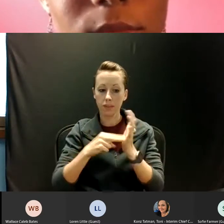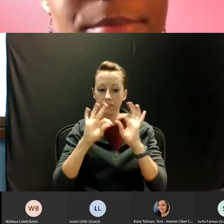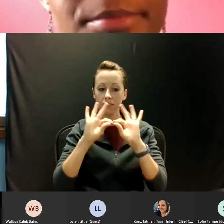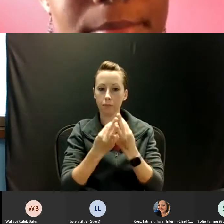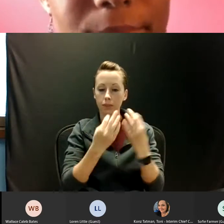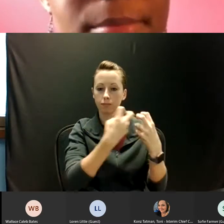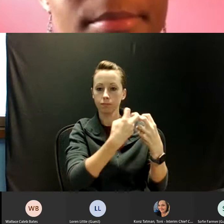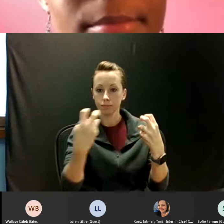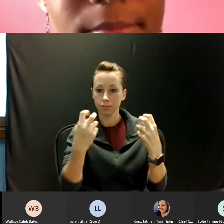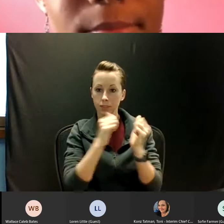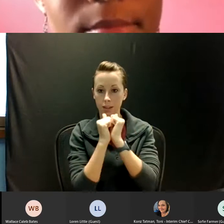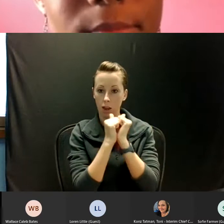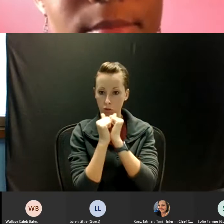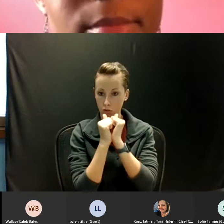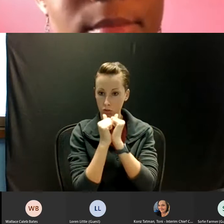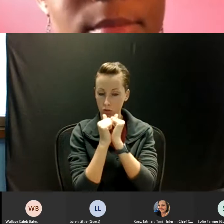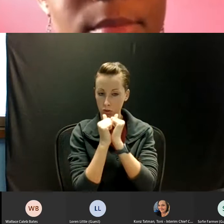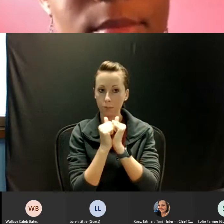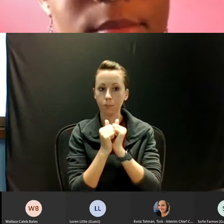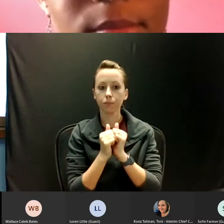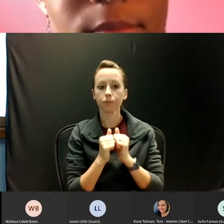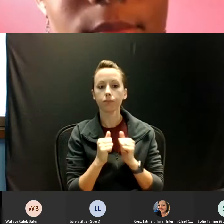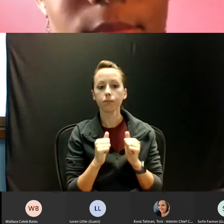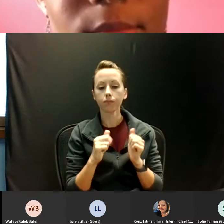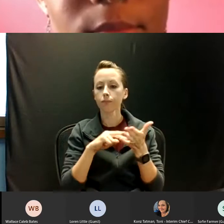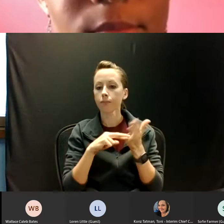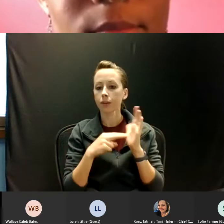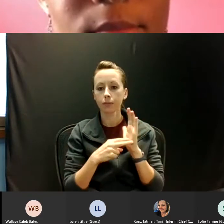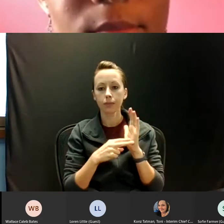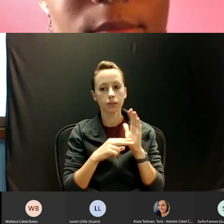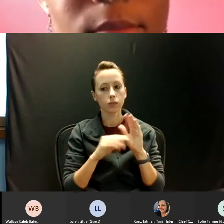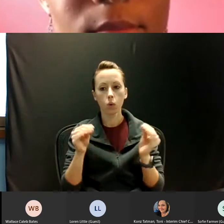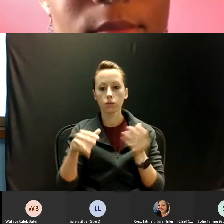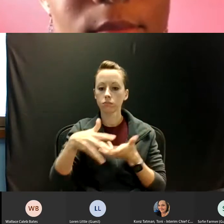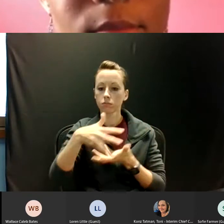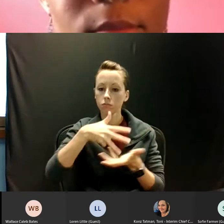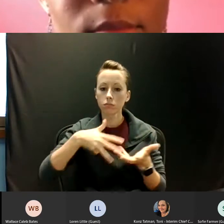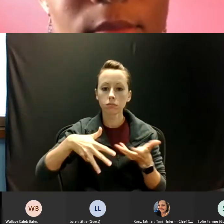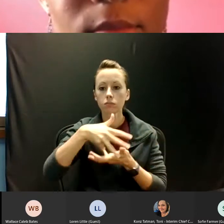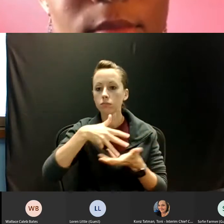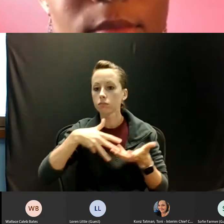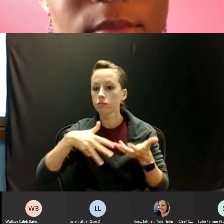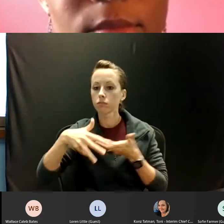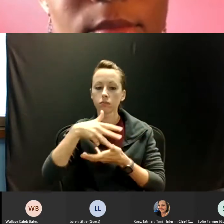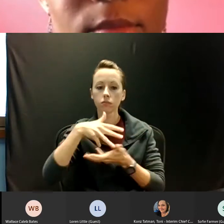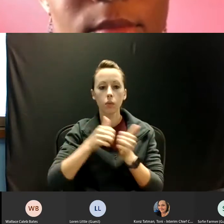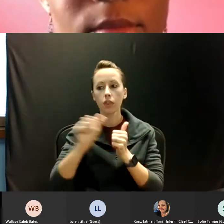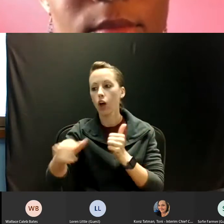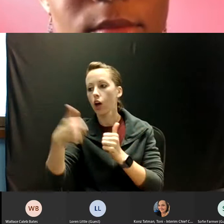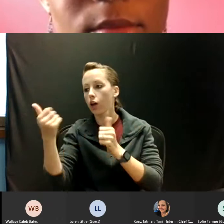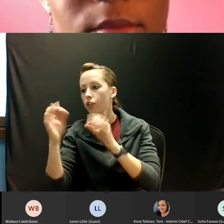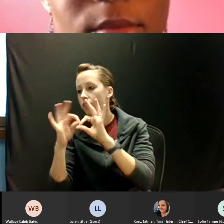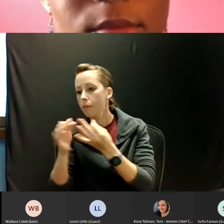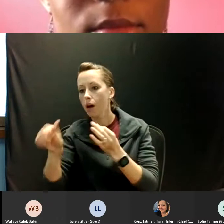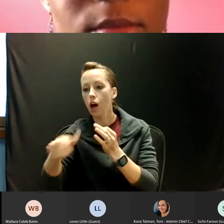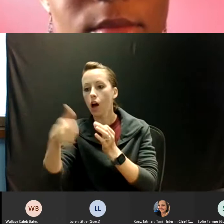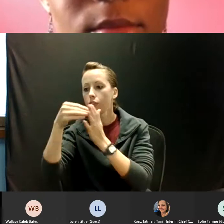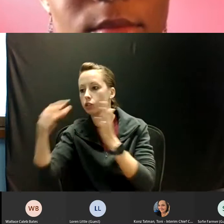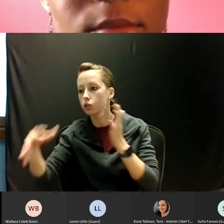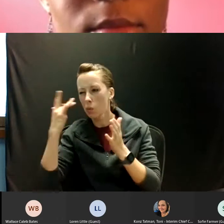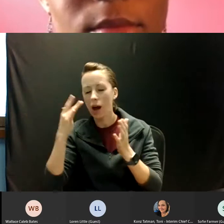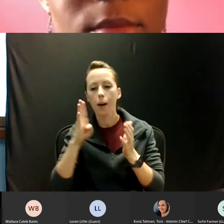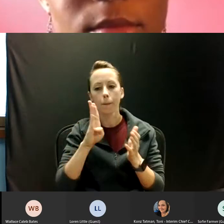together on the bus. That way you're not, you know, mixing necessarily with other families, because that is a small area on